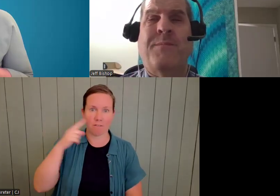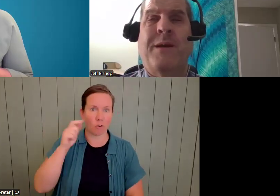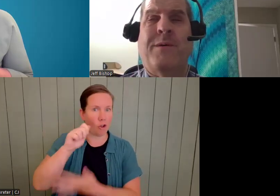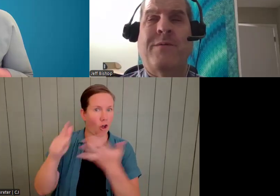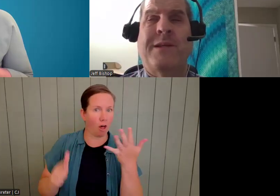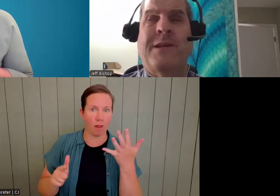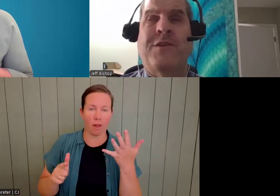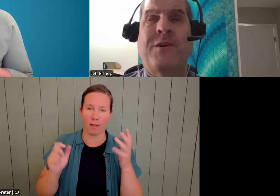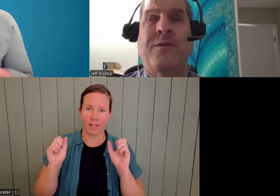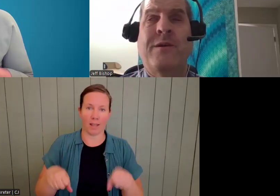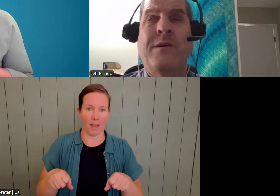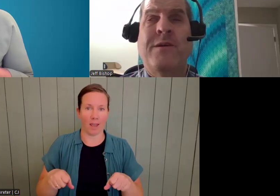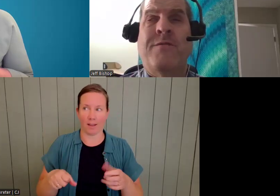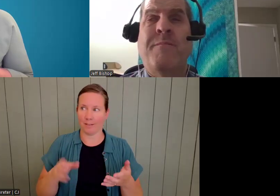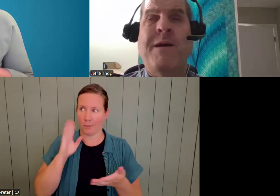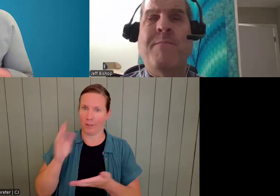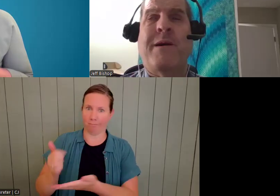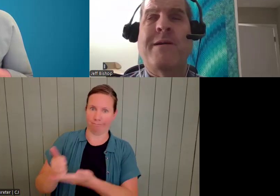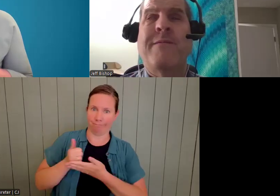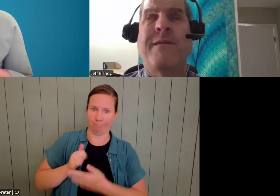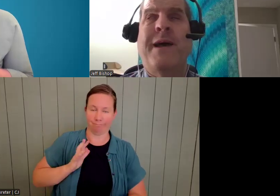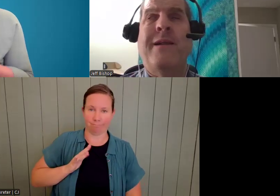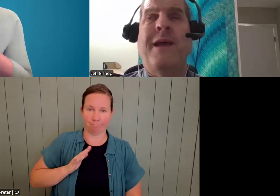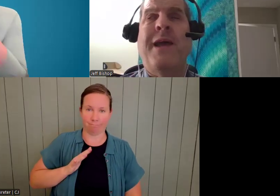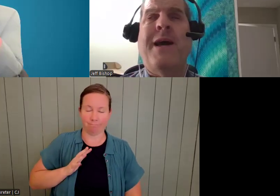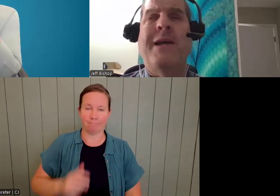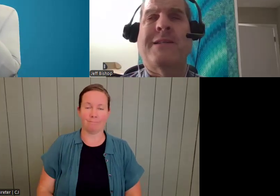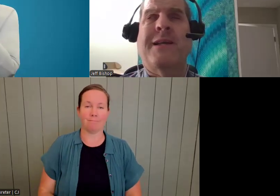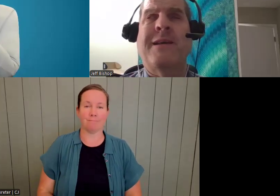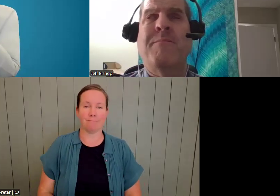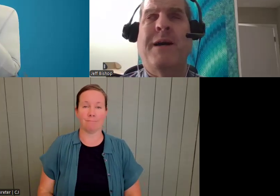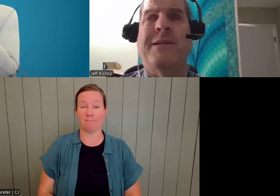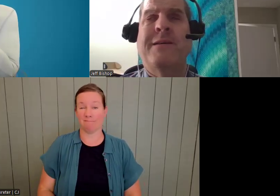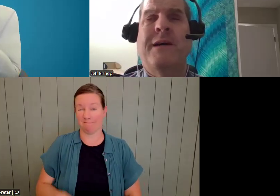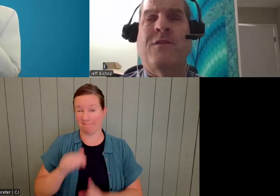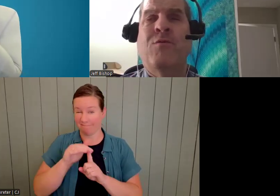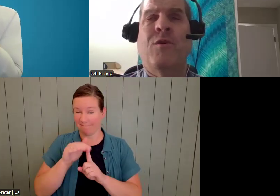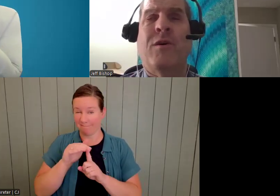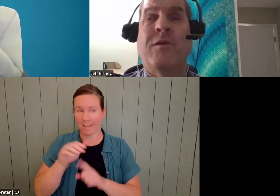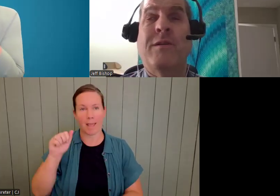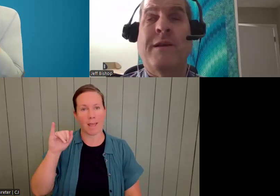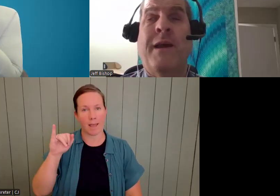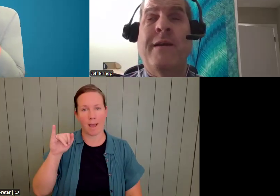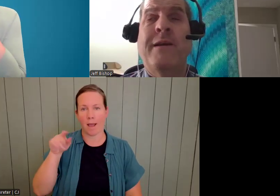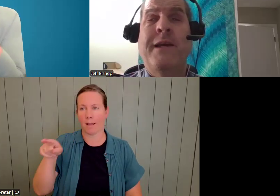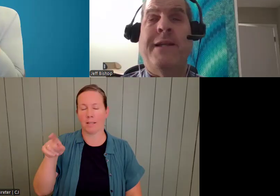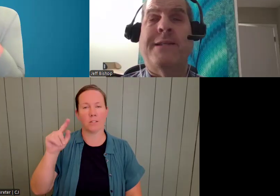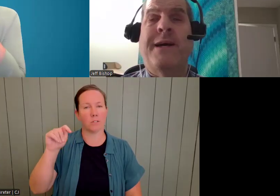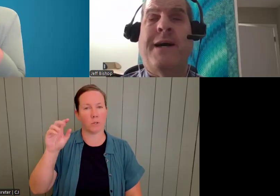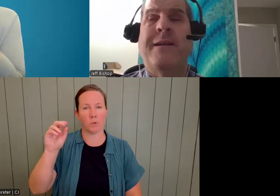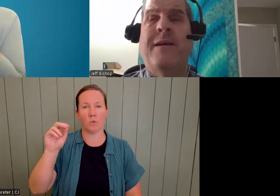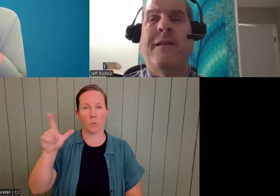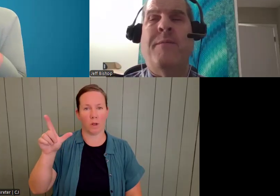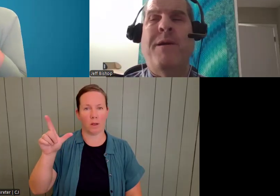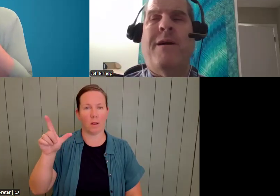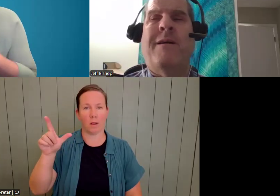process to be able to assist you. Remember that AI is nothing but a tool, okay? It is